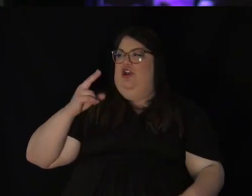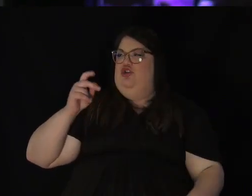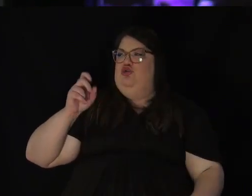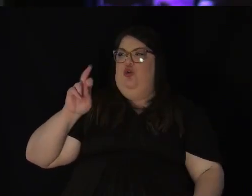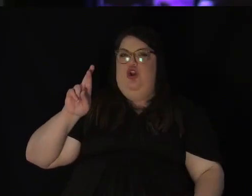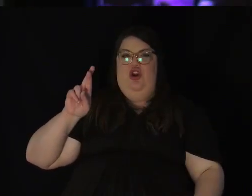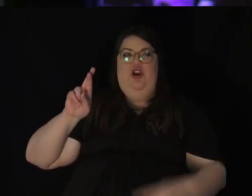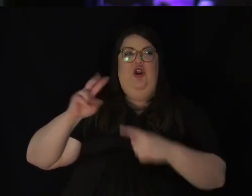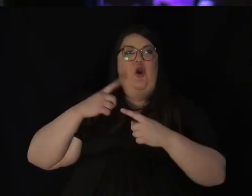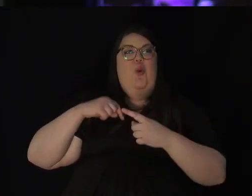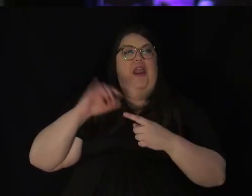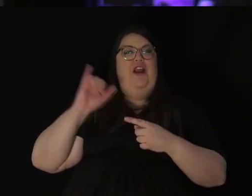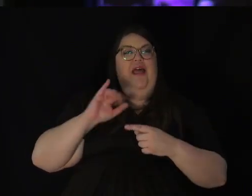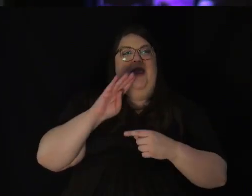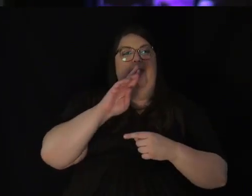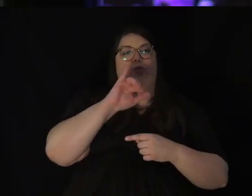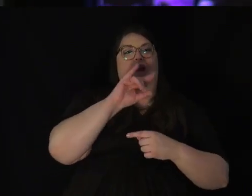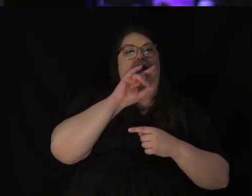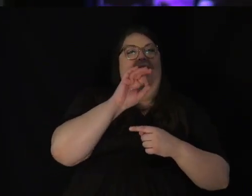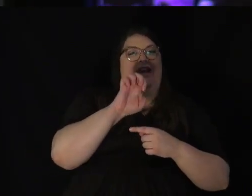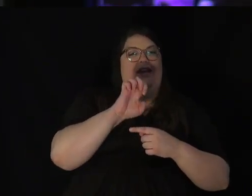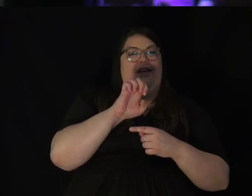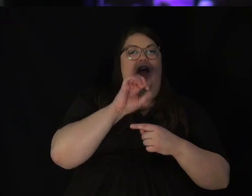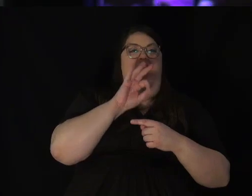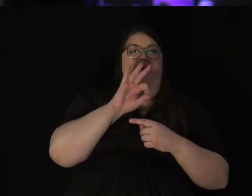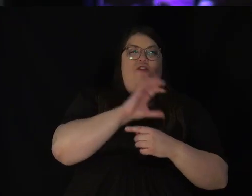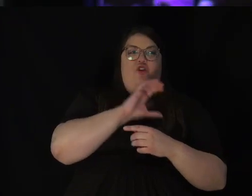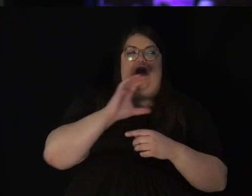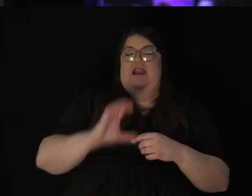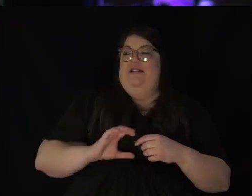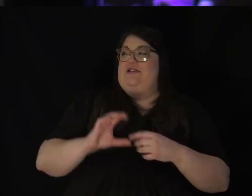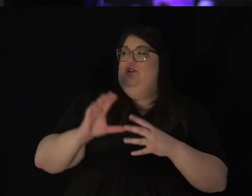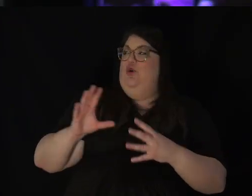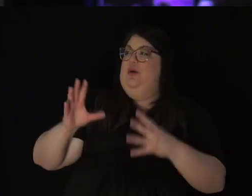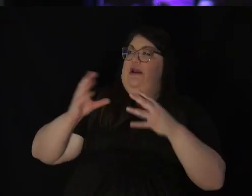of Christ, so we take the name of